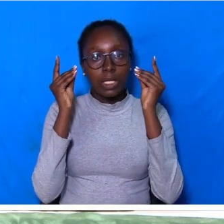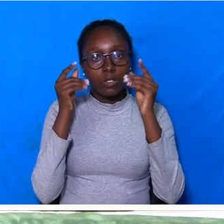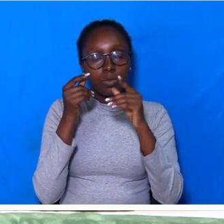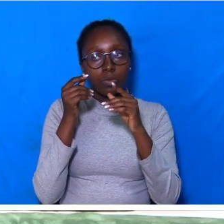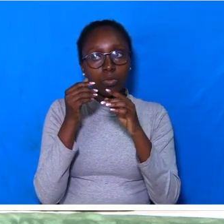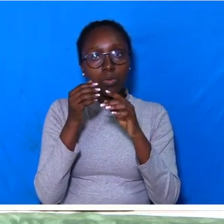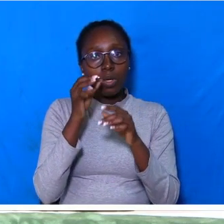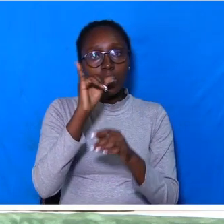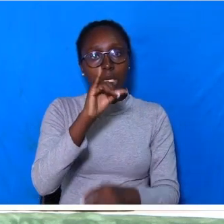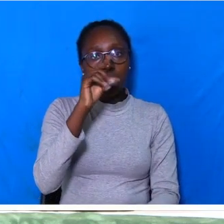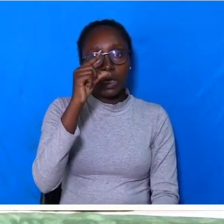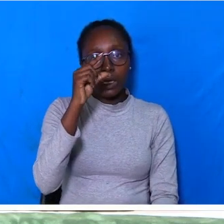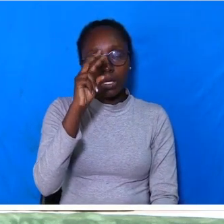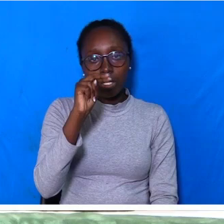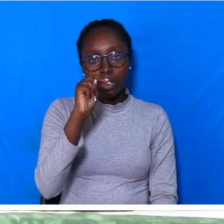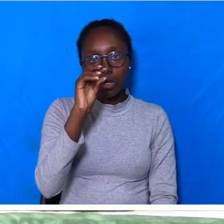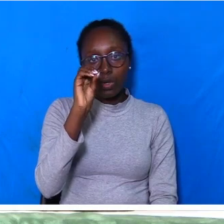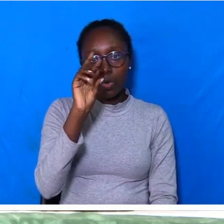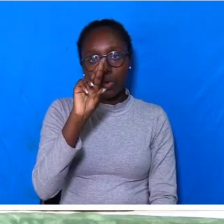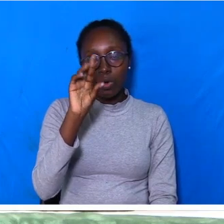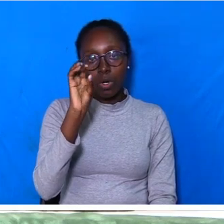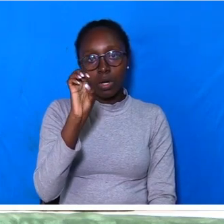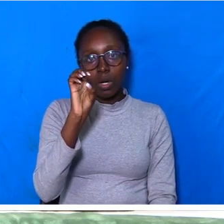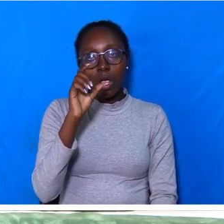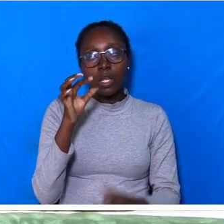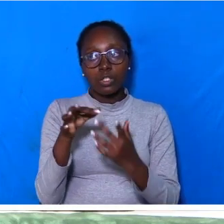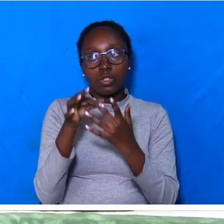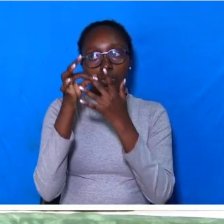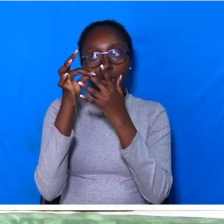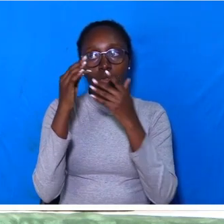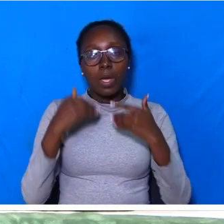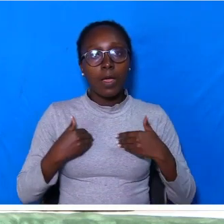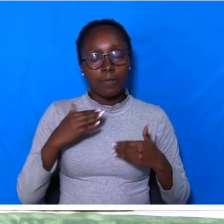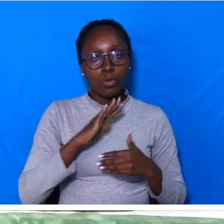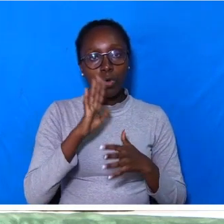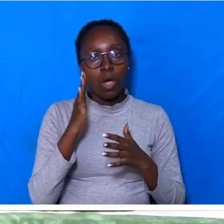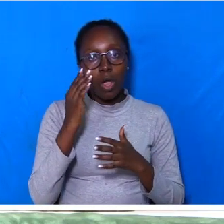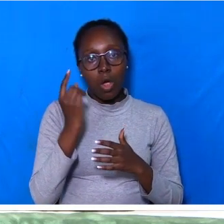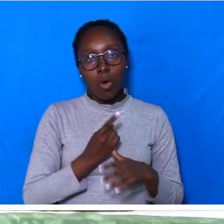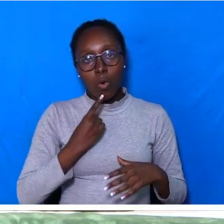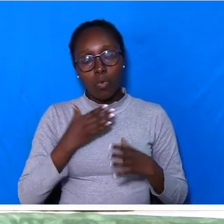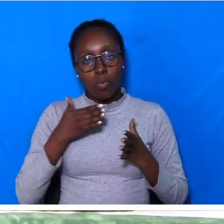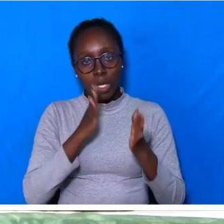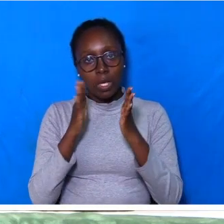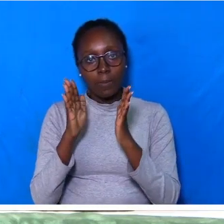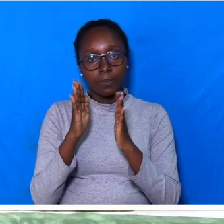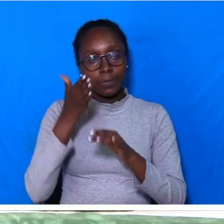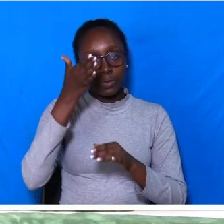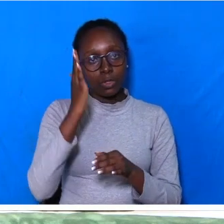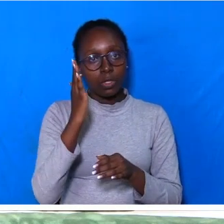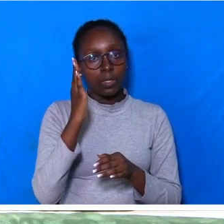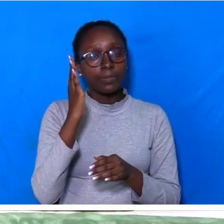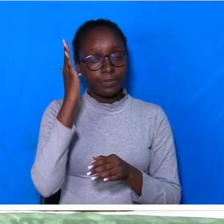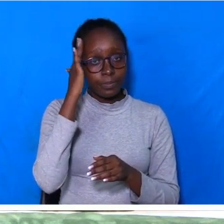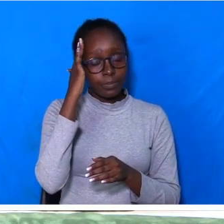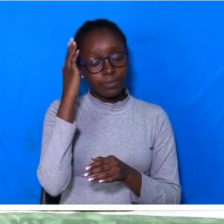deliberately suppress it and choose to go your own way, then God simply discovers that